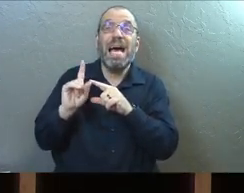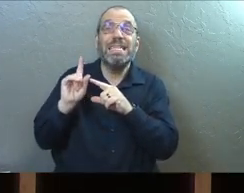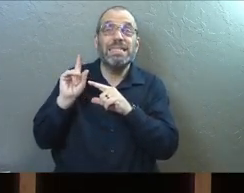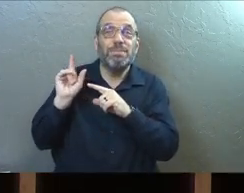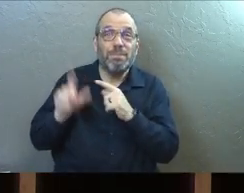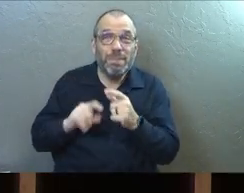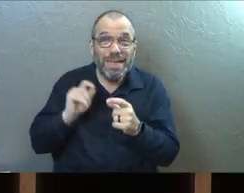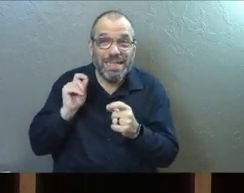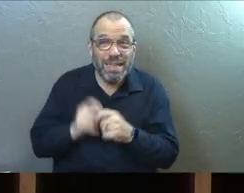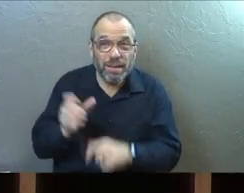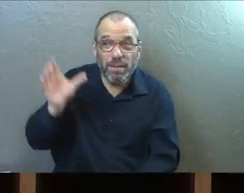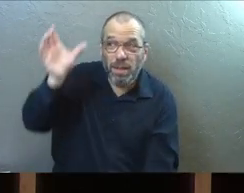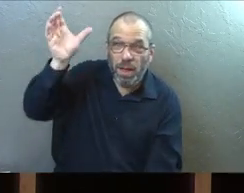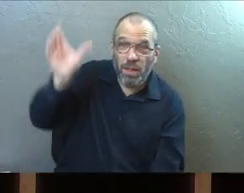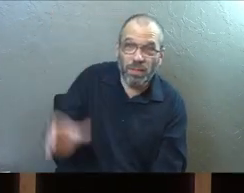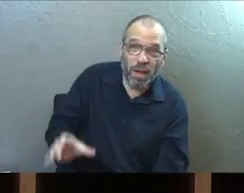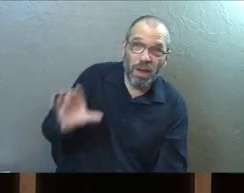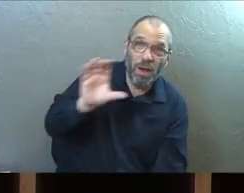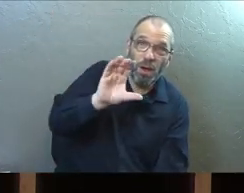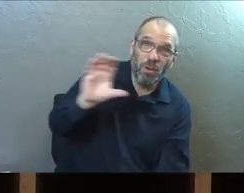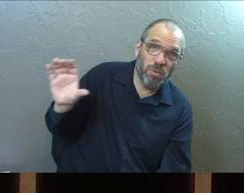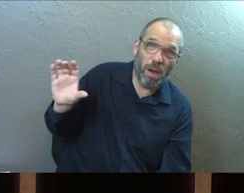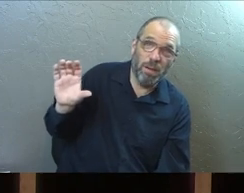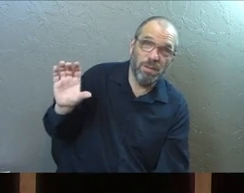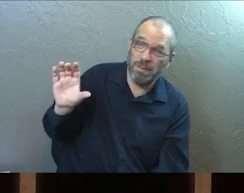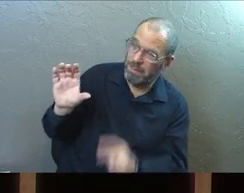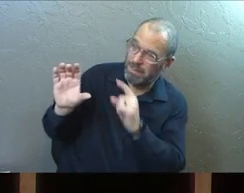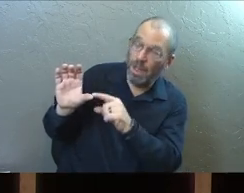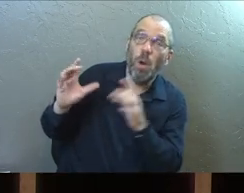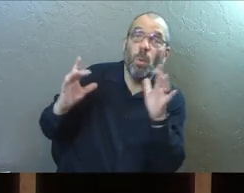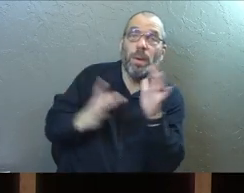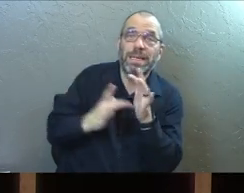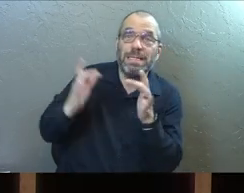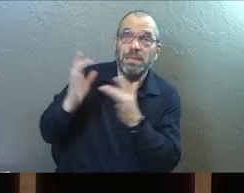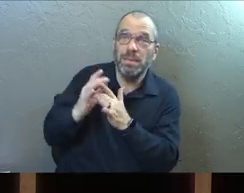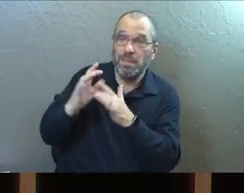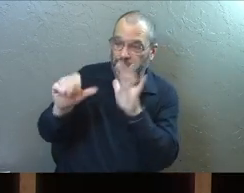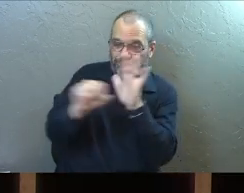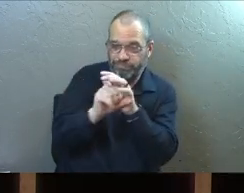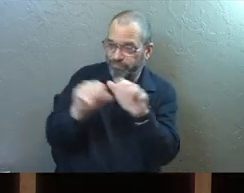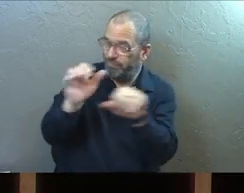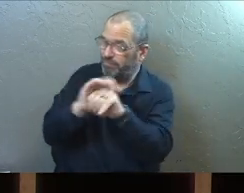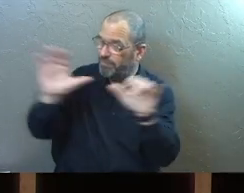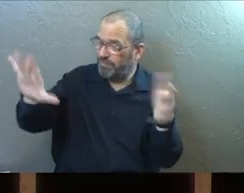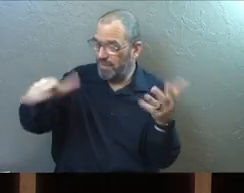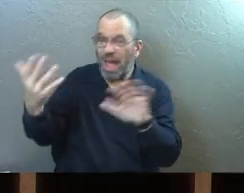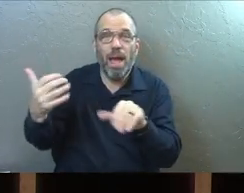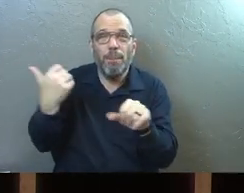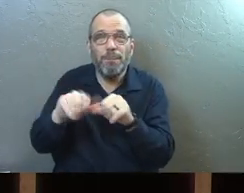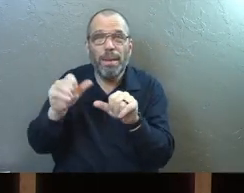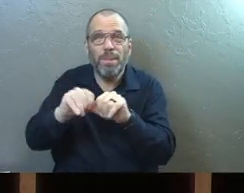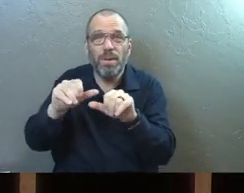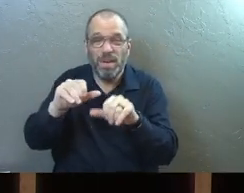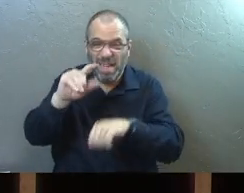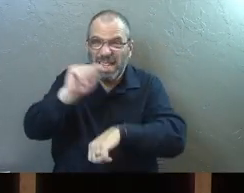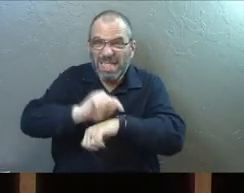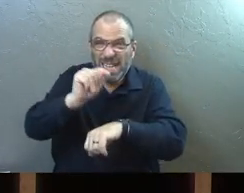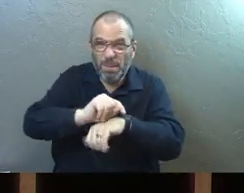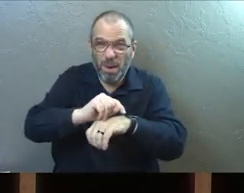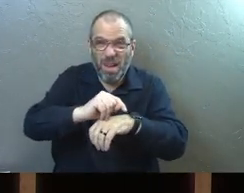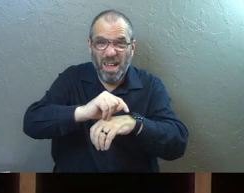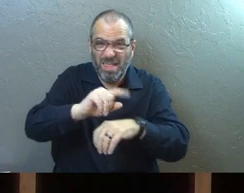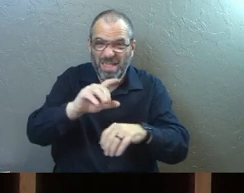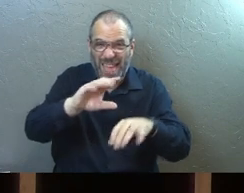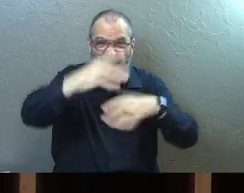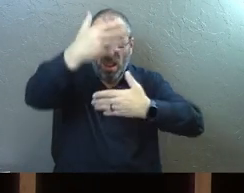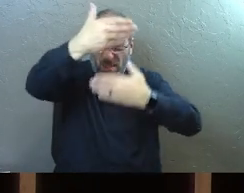Specifically, the cross. Specifically, when Jesus died on the cross. I talked about the door in the temple, that